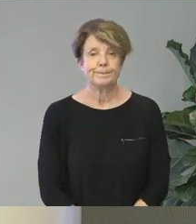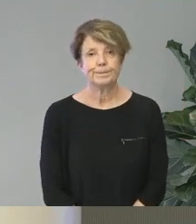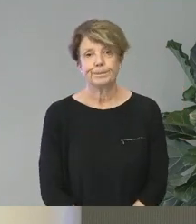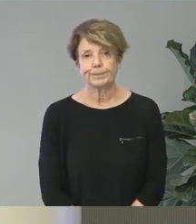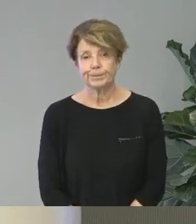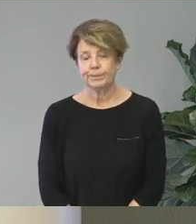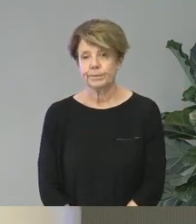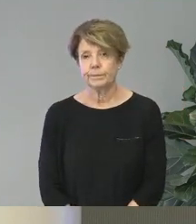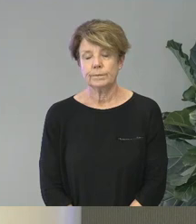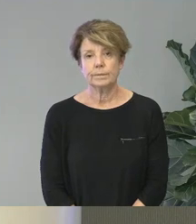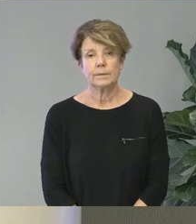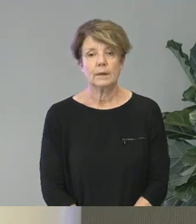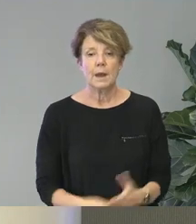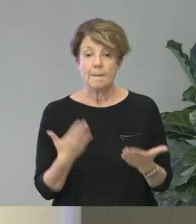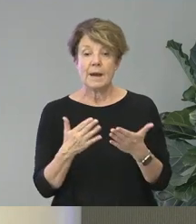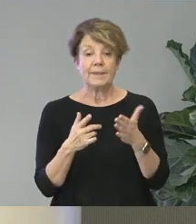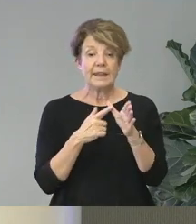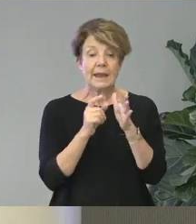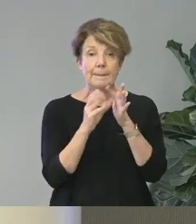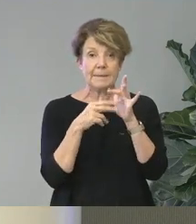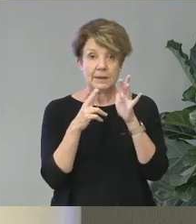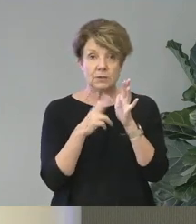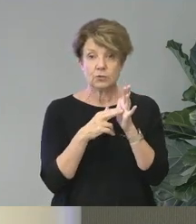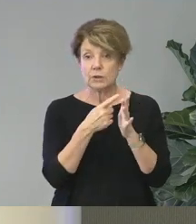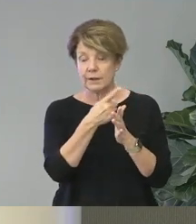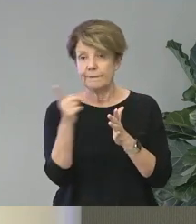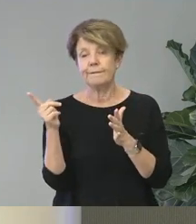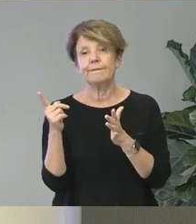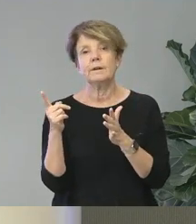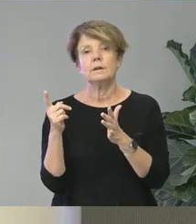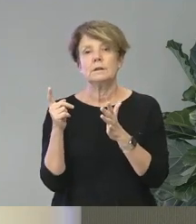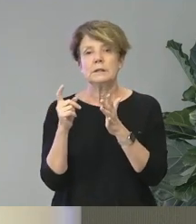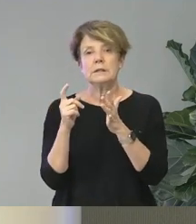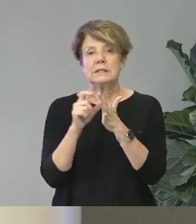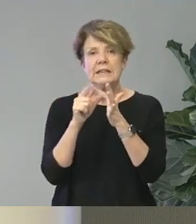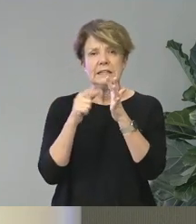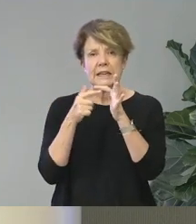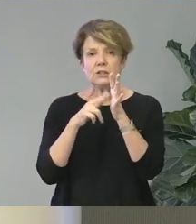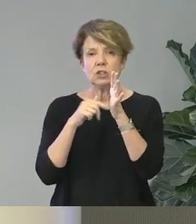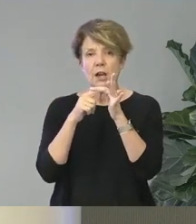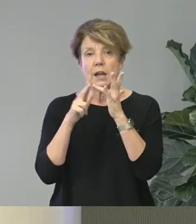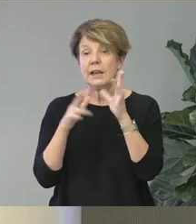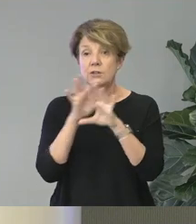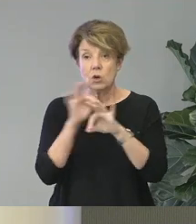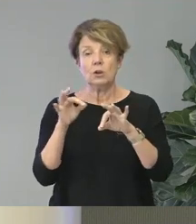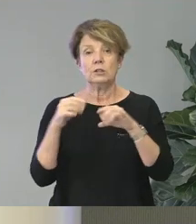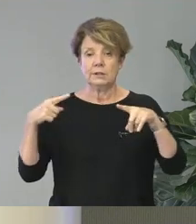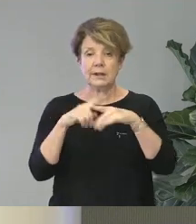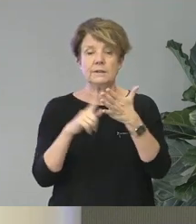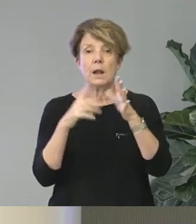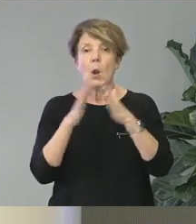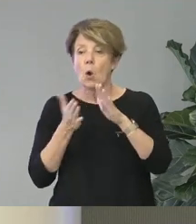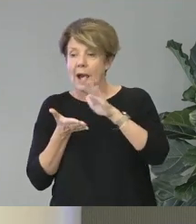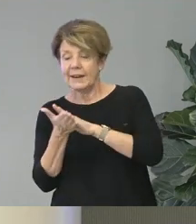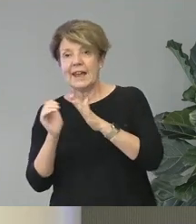That indefinite administrative detention is not unlawful under our existing laws